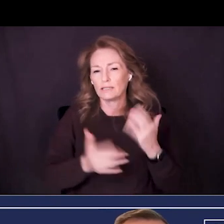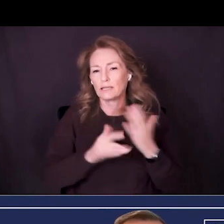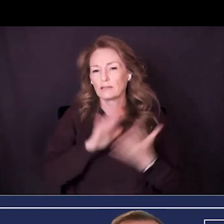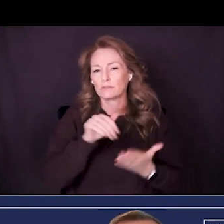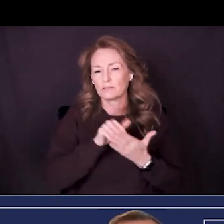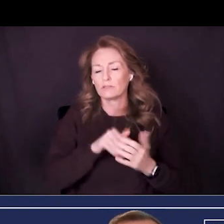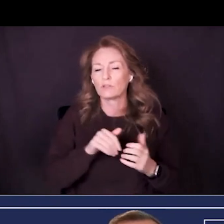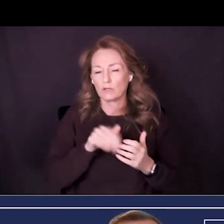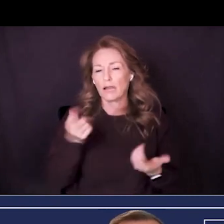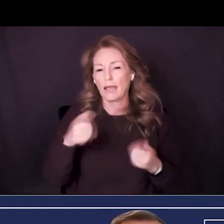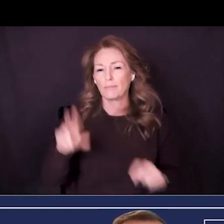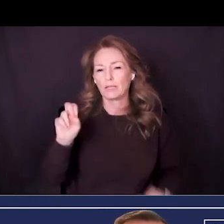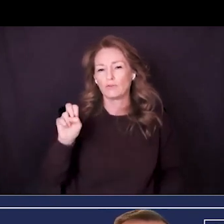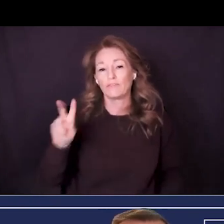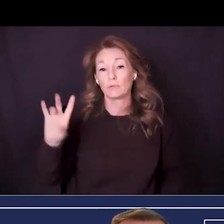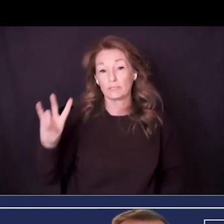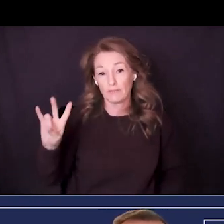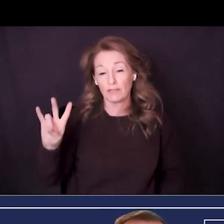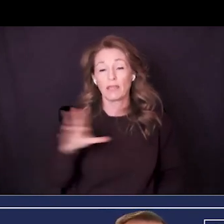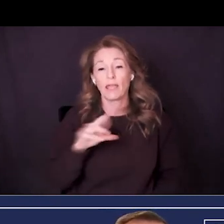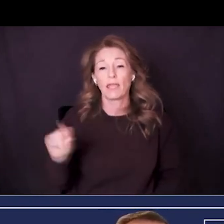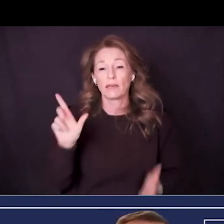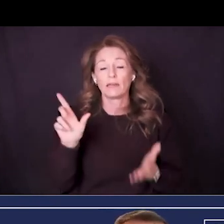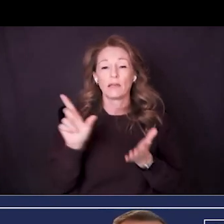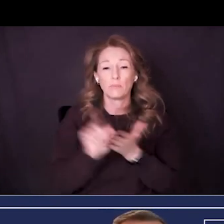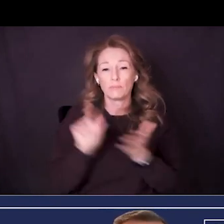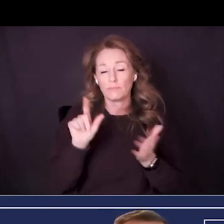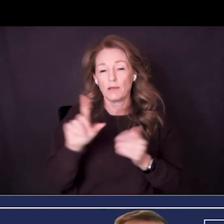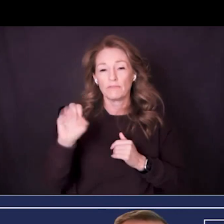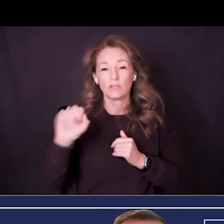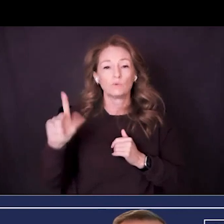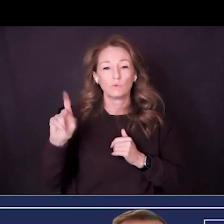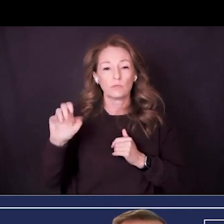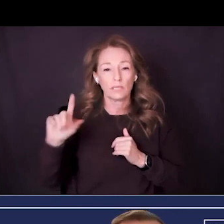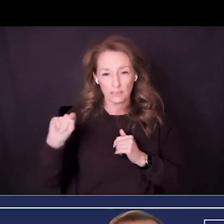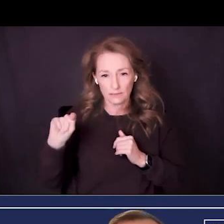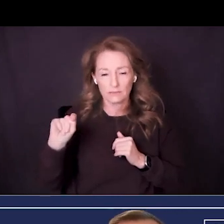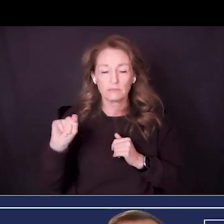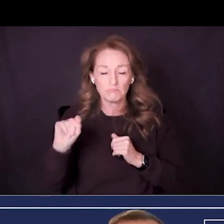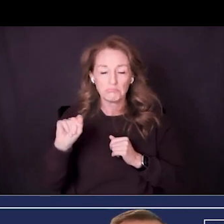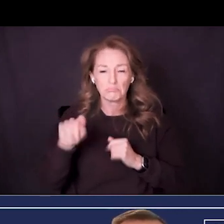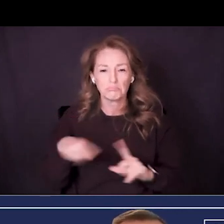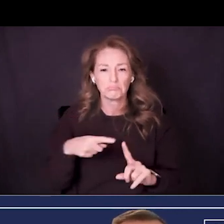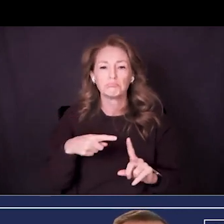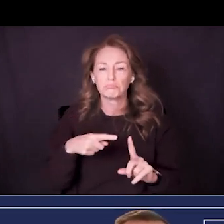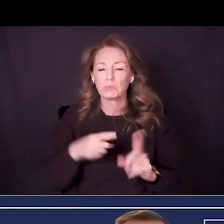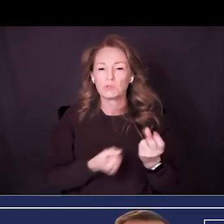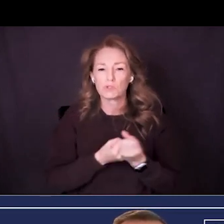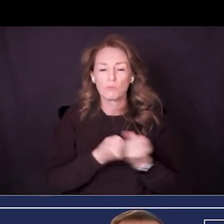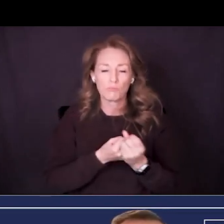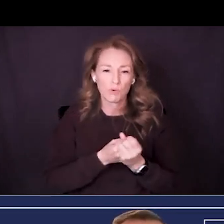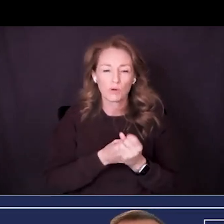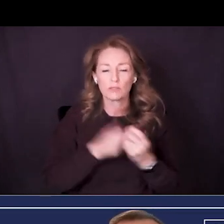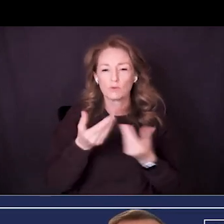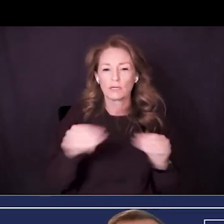7th, and the publication of a toolkit, which again is really intended to support the needs of organizations that reach